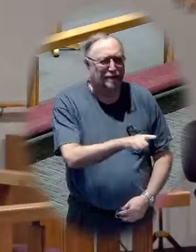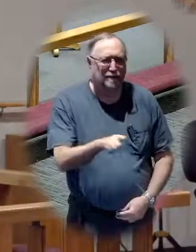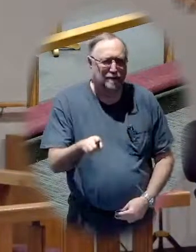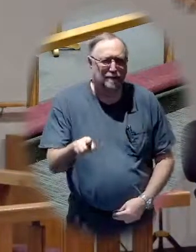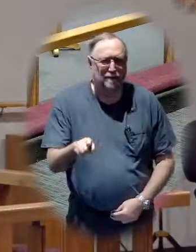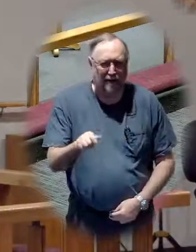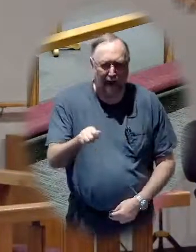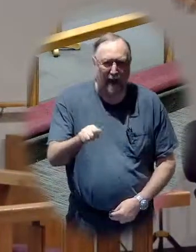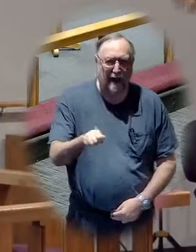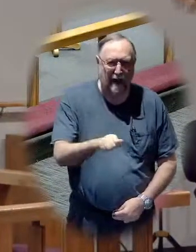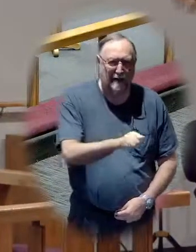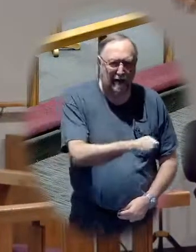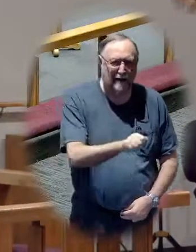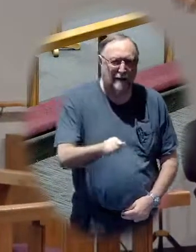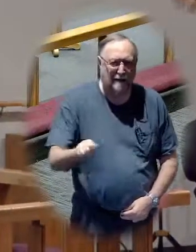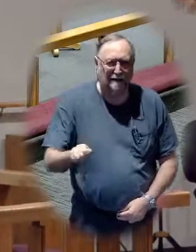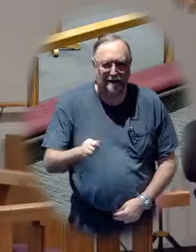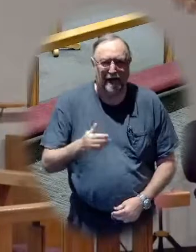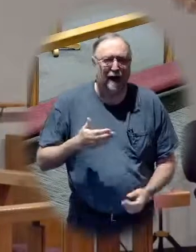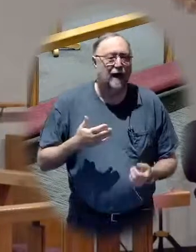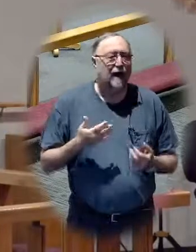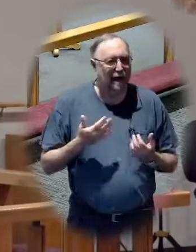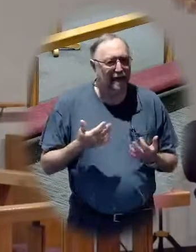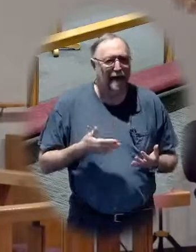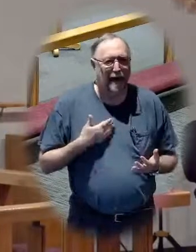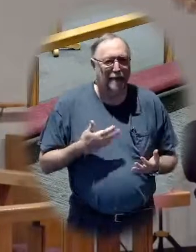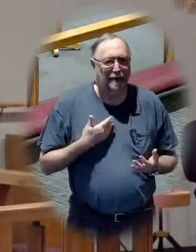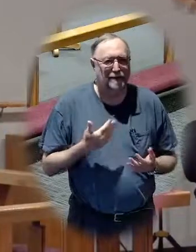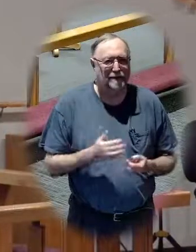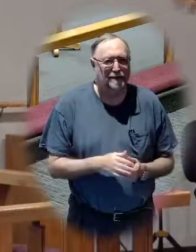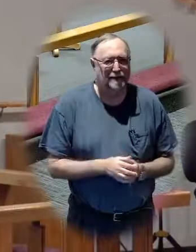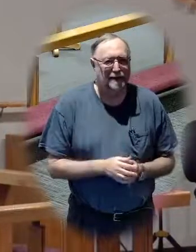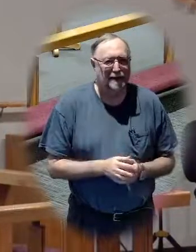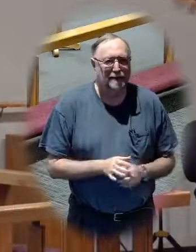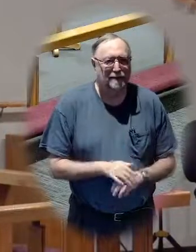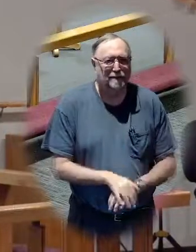Good, I'm glad. There's safety in numbers.